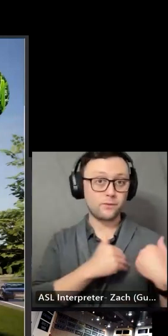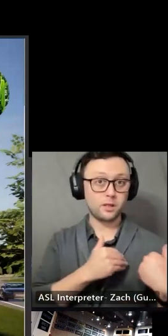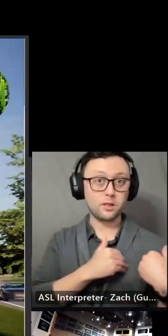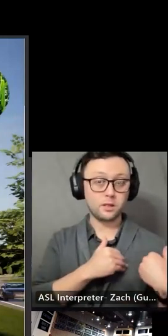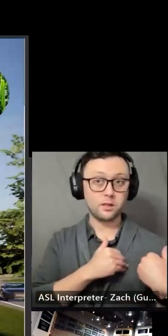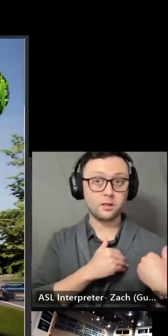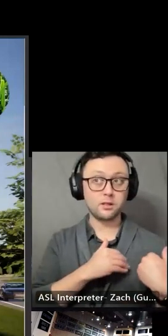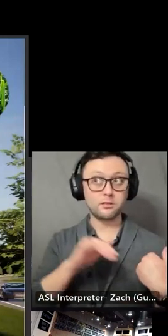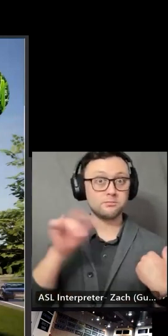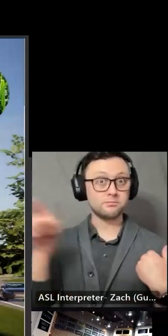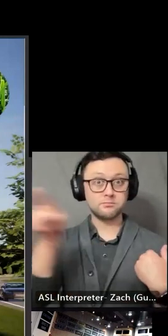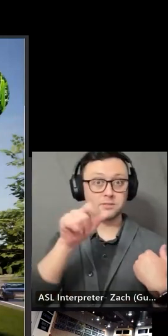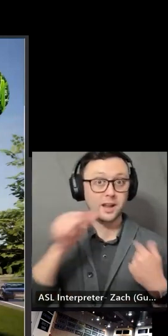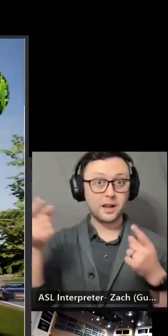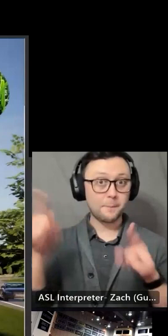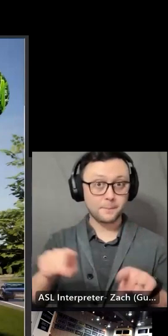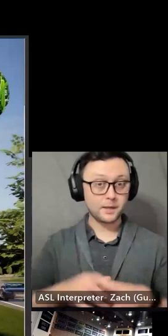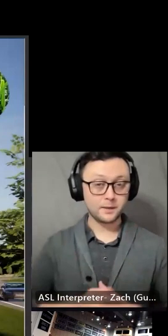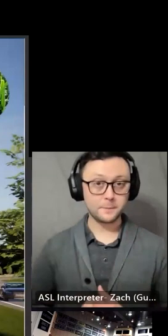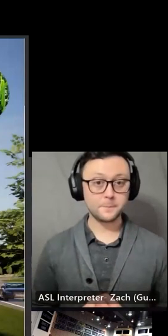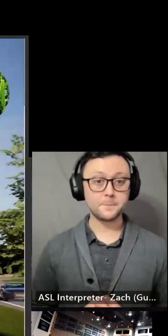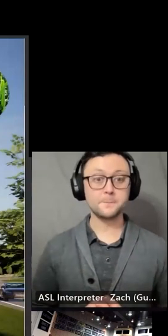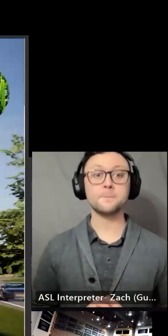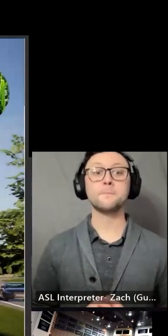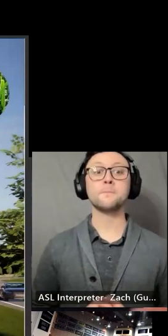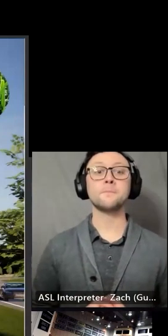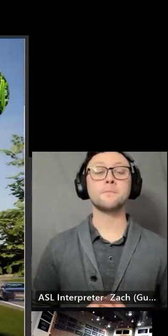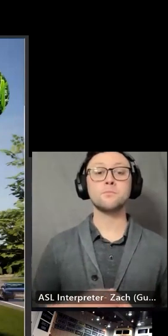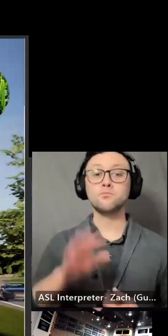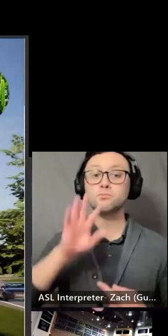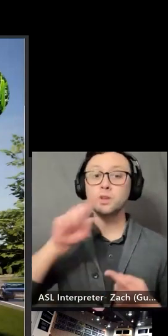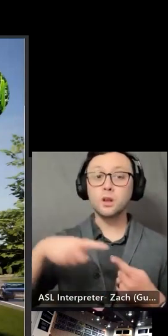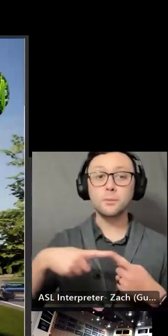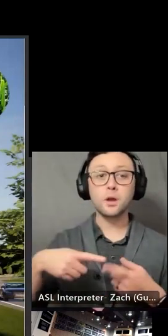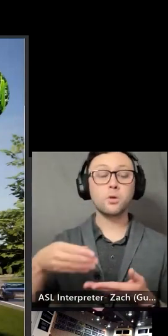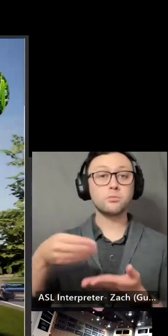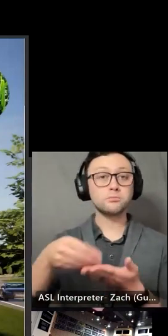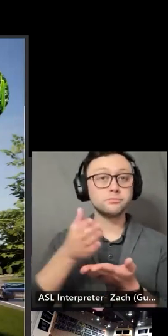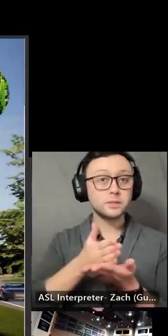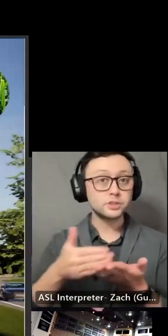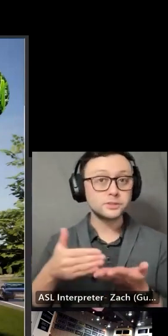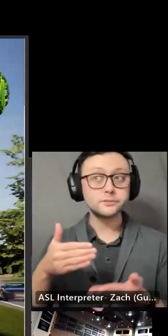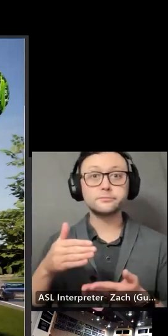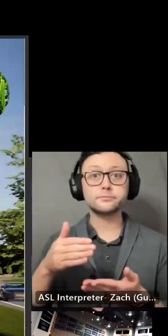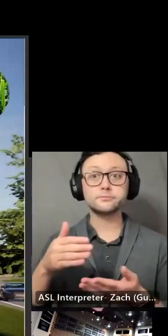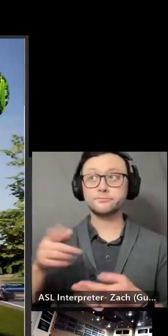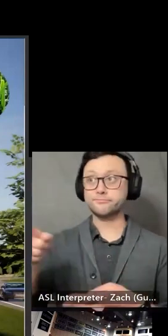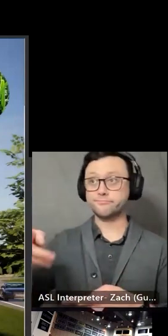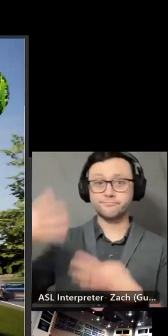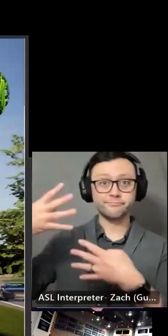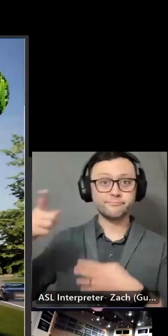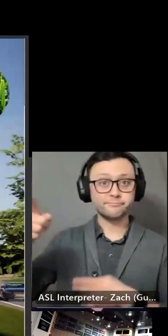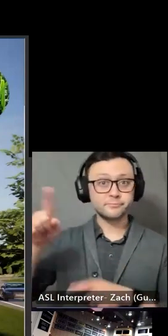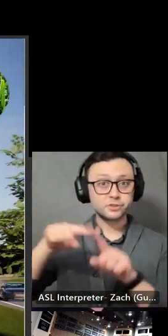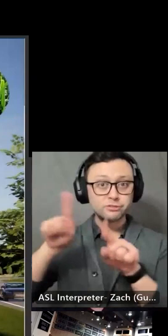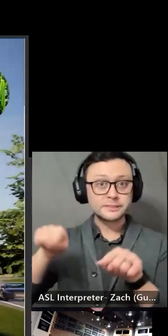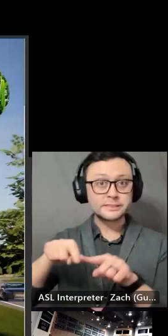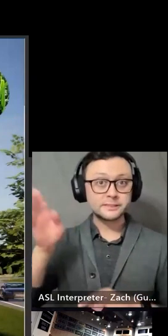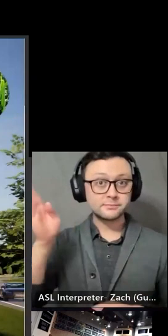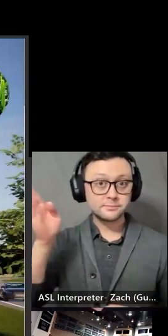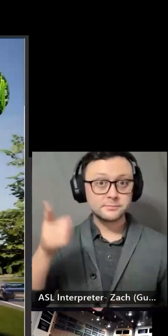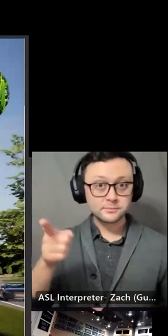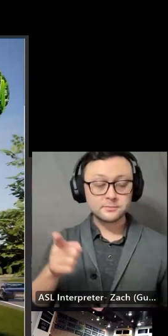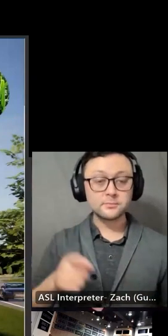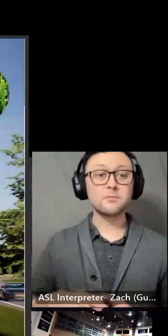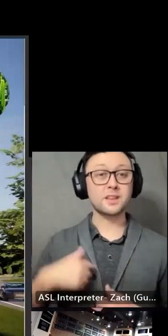this done. We're talking about budgets put up on the screen here. Well, I remember